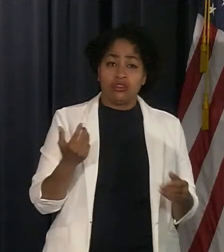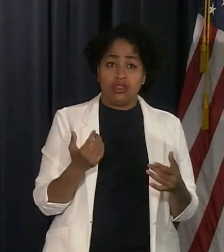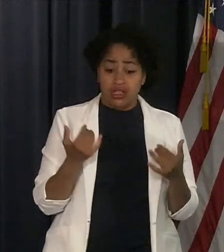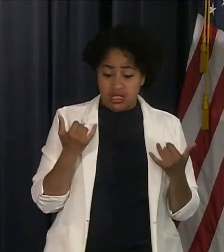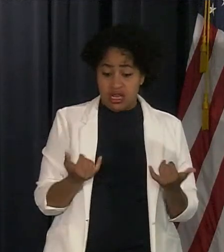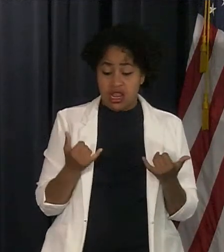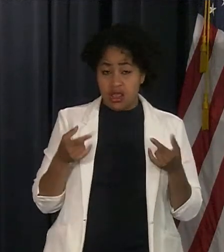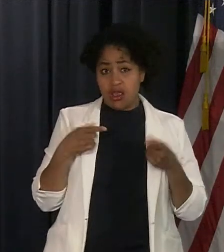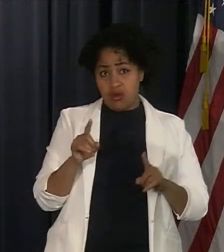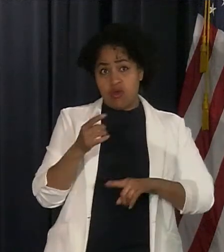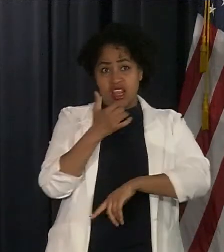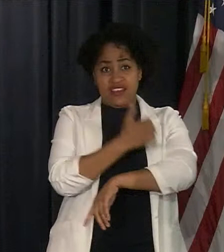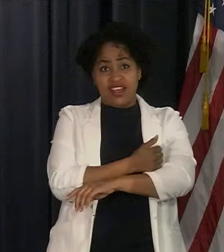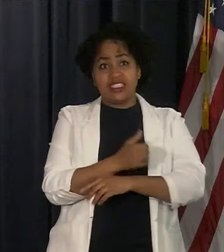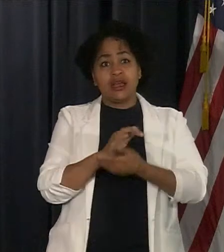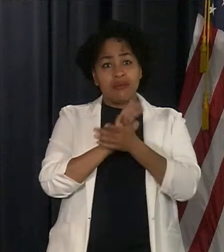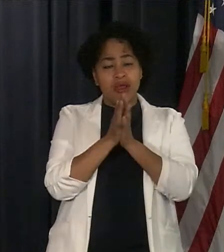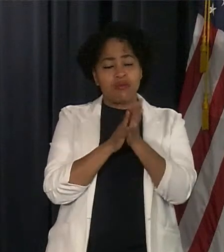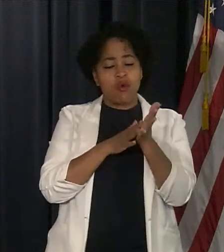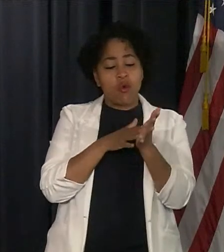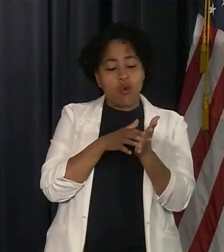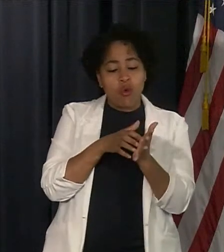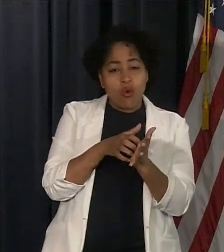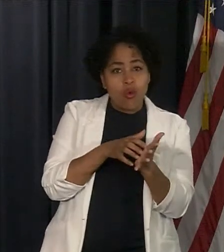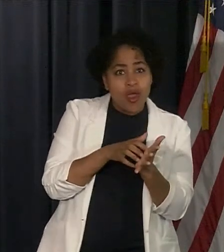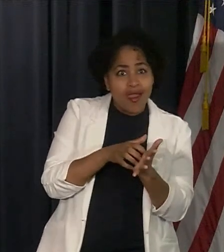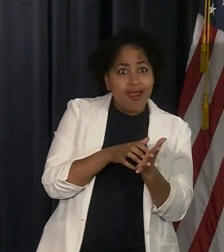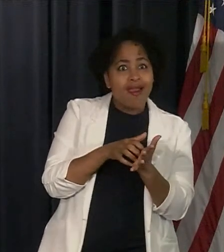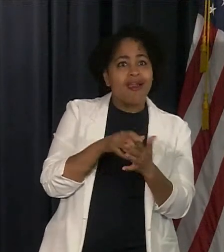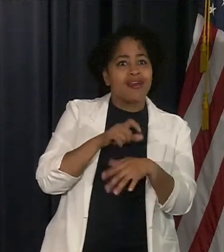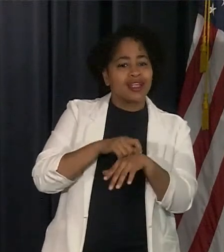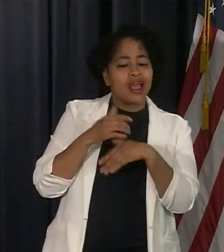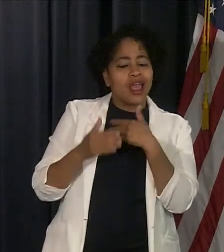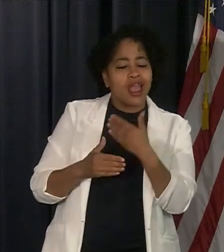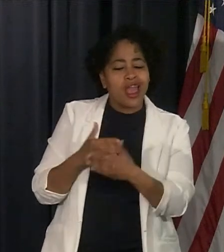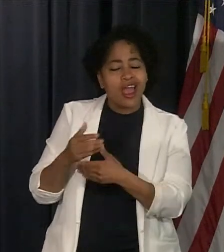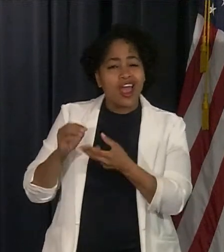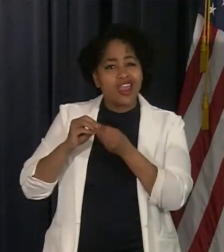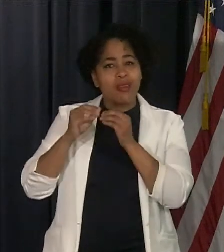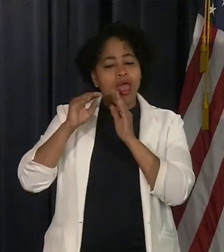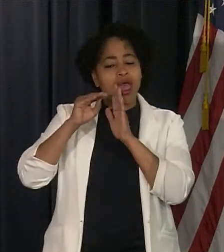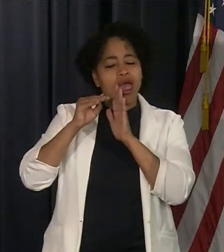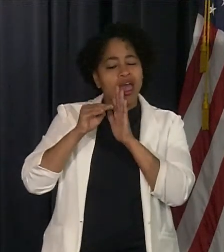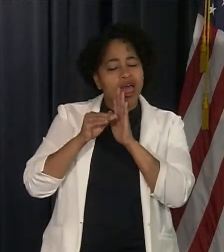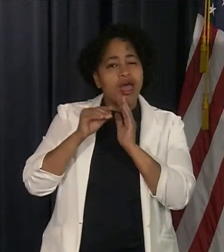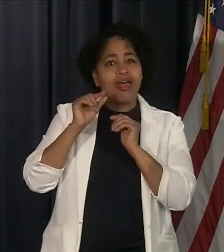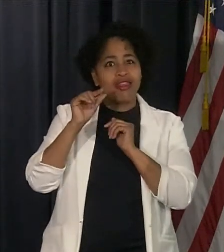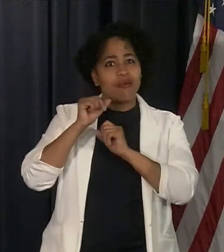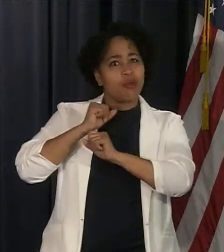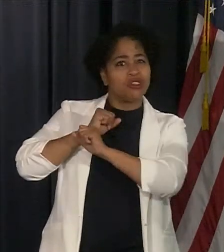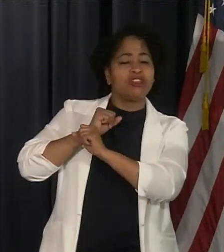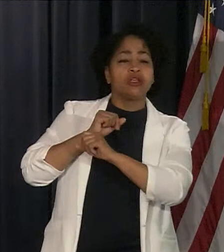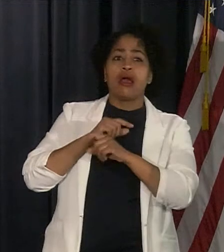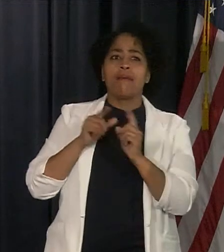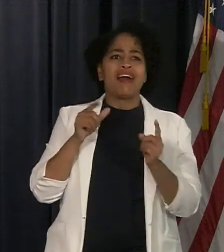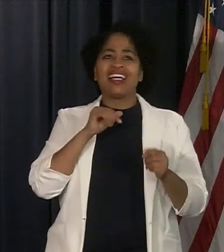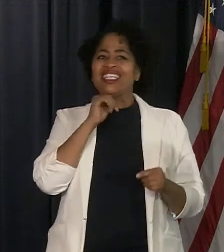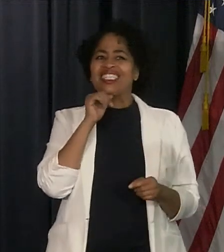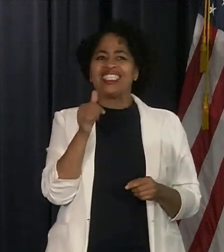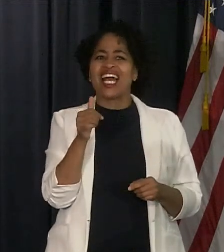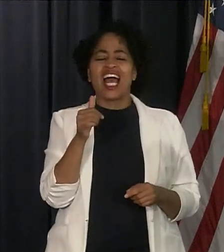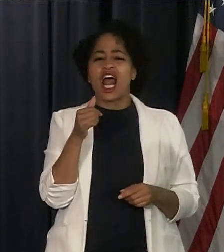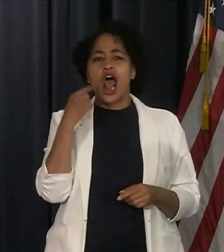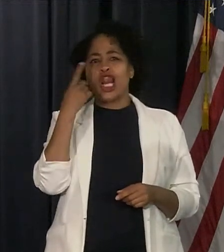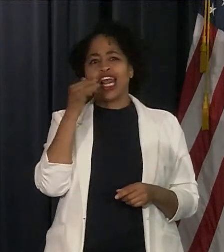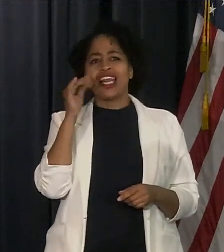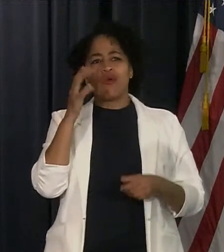this vaccine weakens, you're lowered a little bit, it does not appear it is